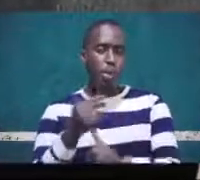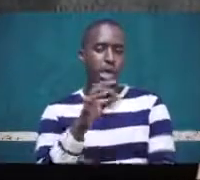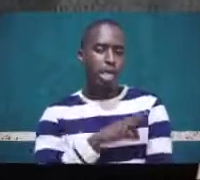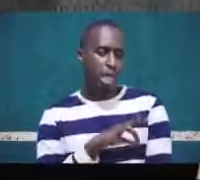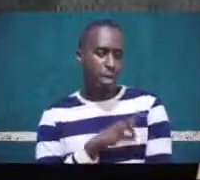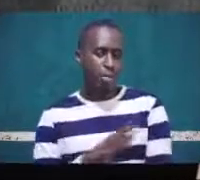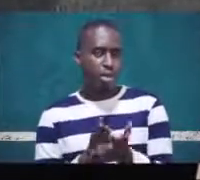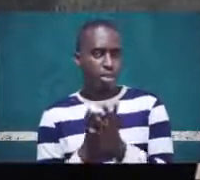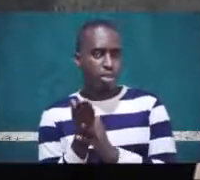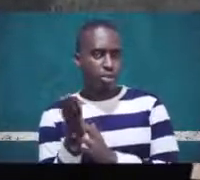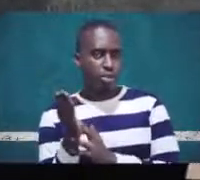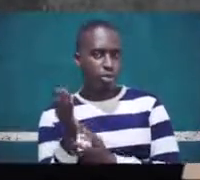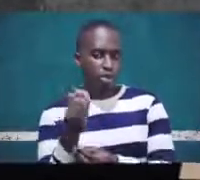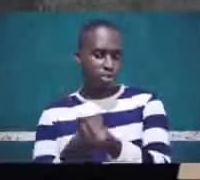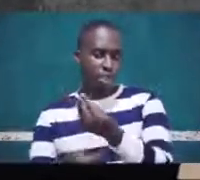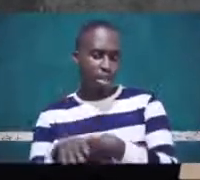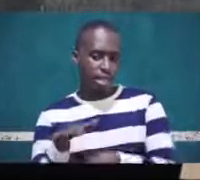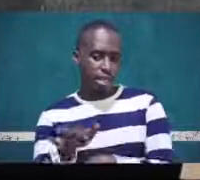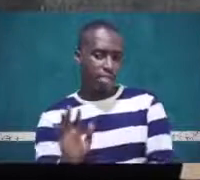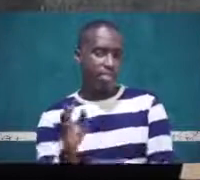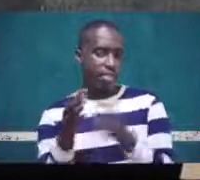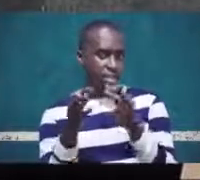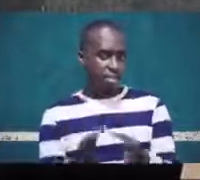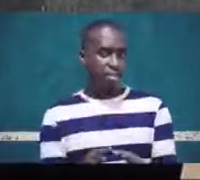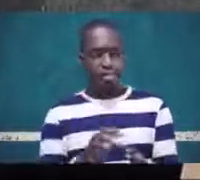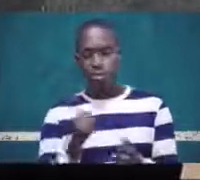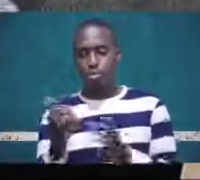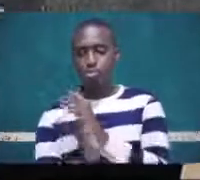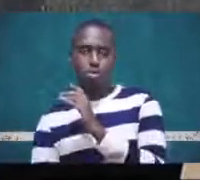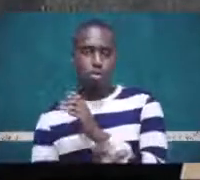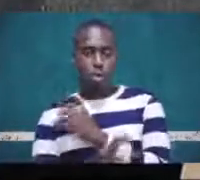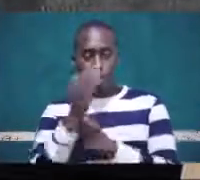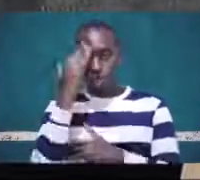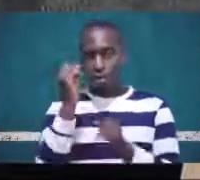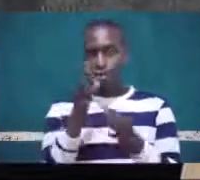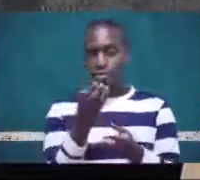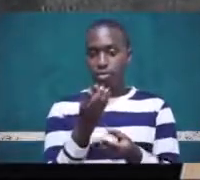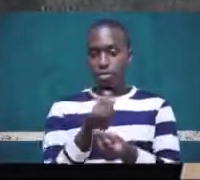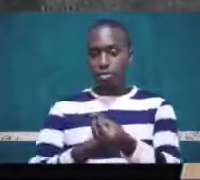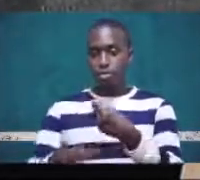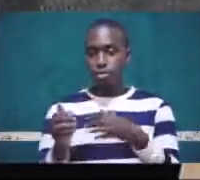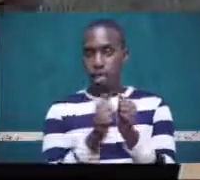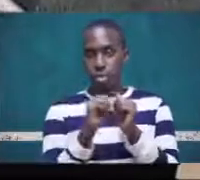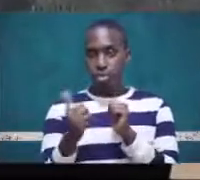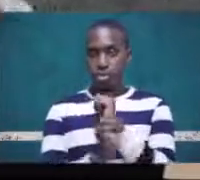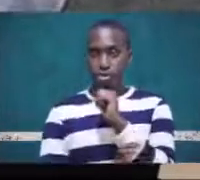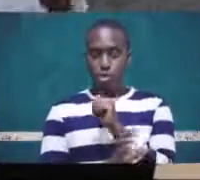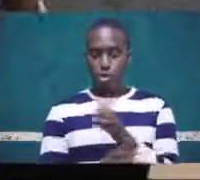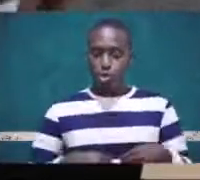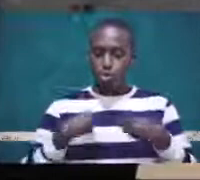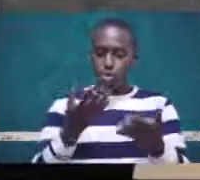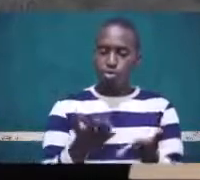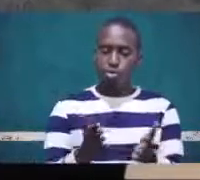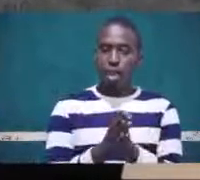incomes through selling its products to other countries. Because when you're trading together with other countries, you produce and sell